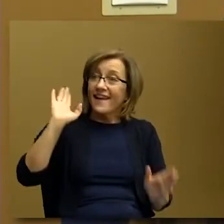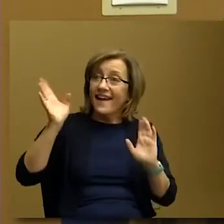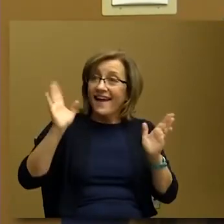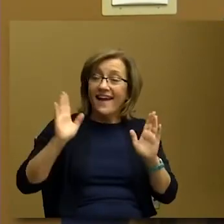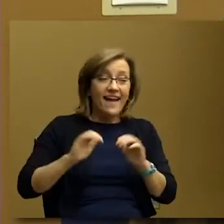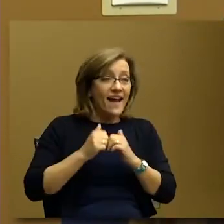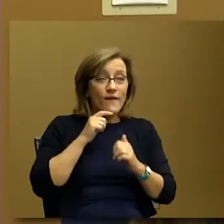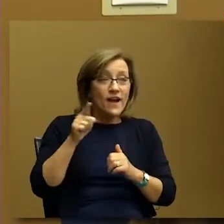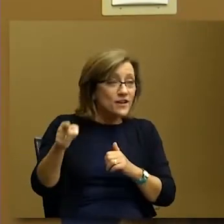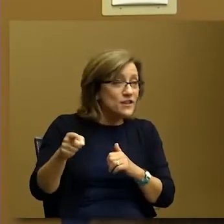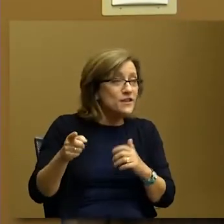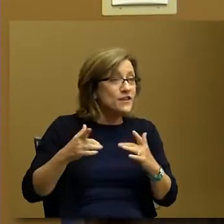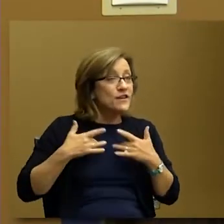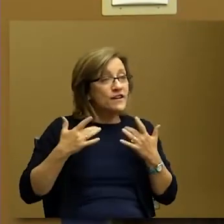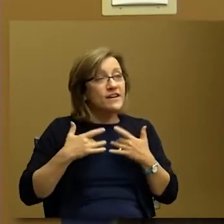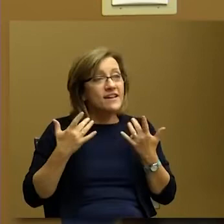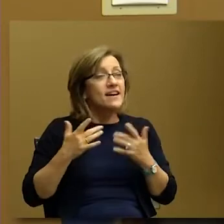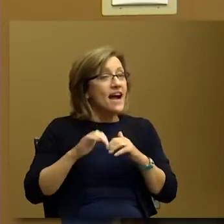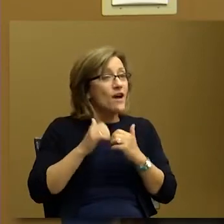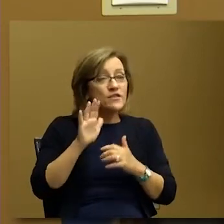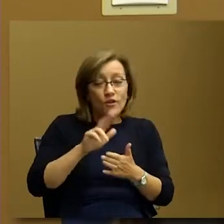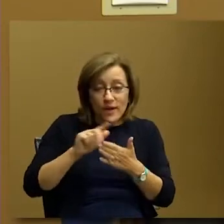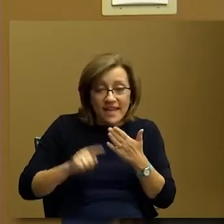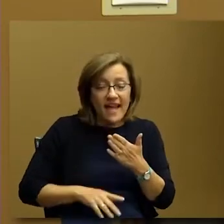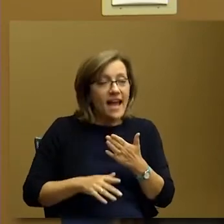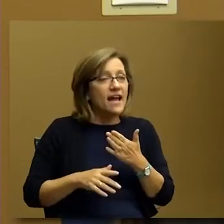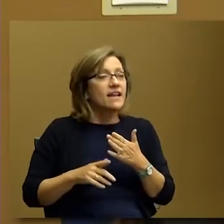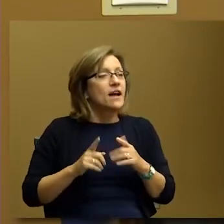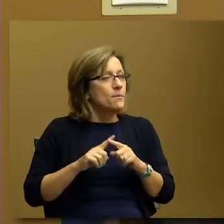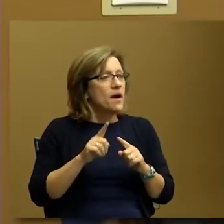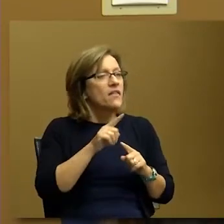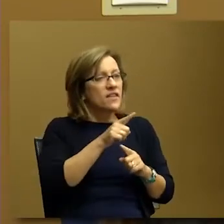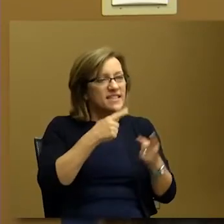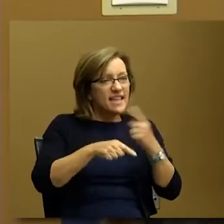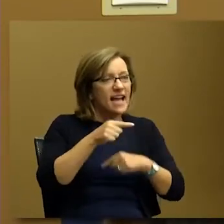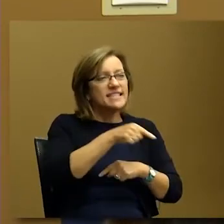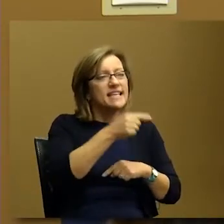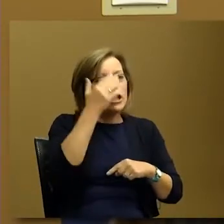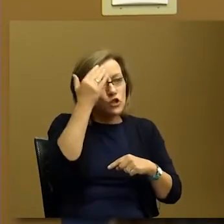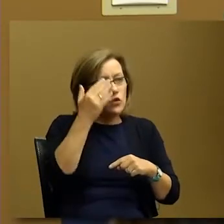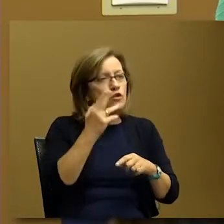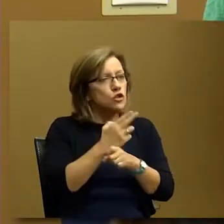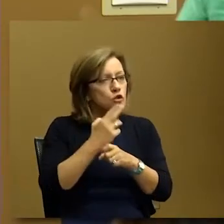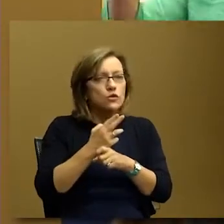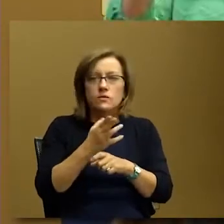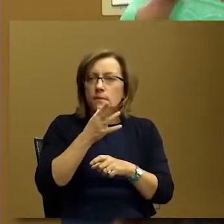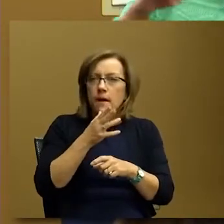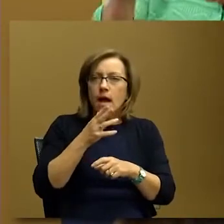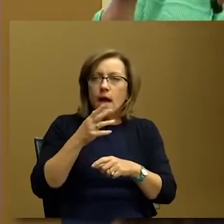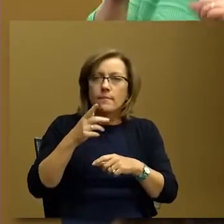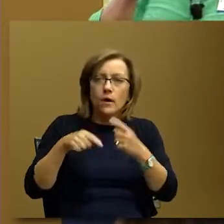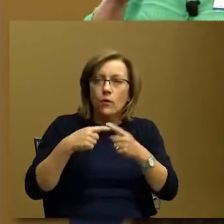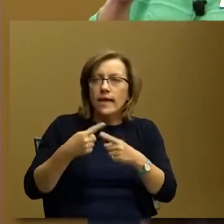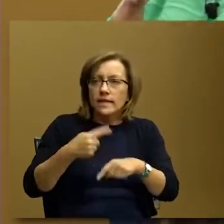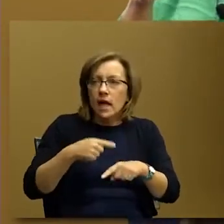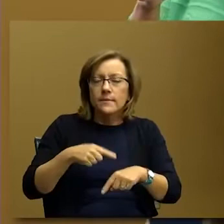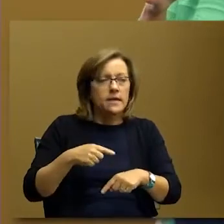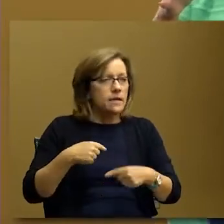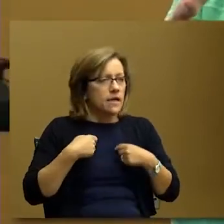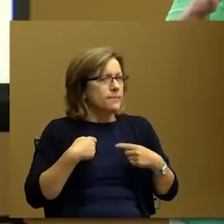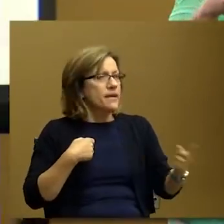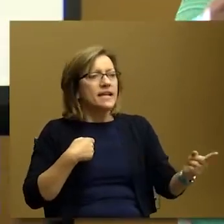how are you? And how was your weekend? But those were the signs he knew to use. So he used